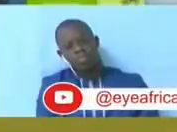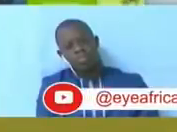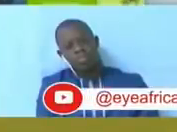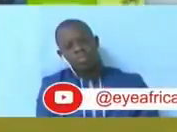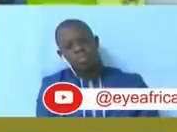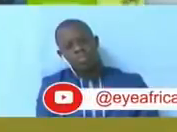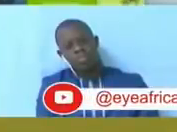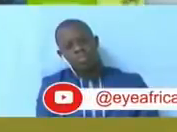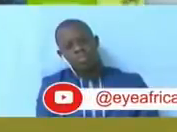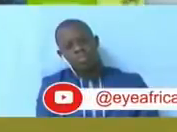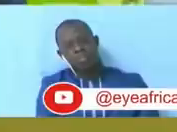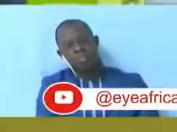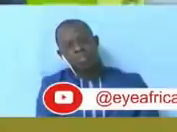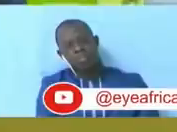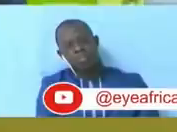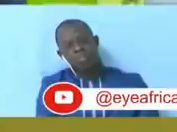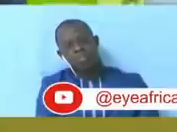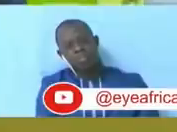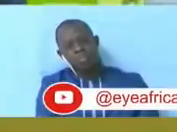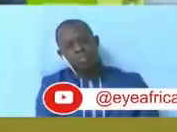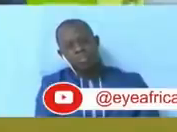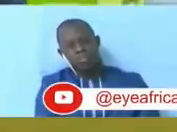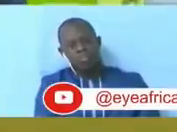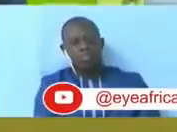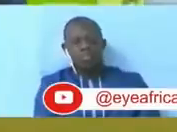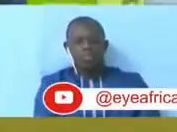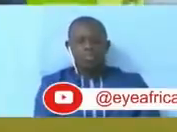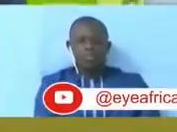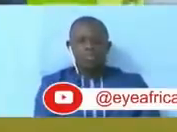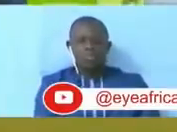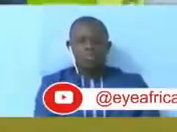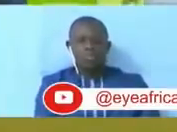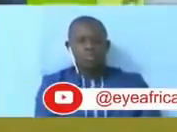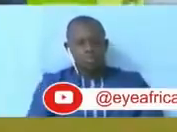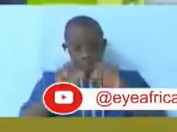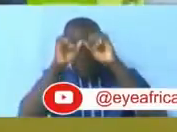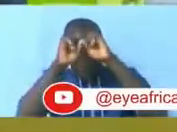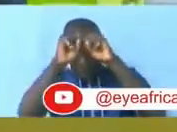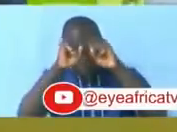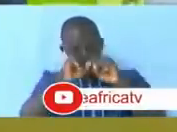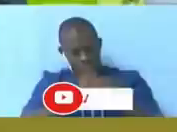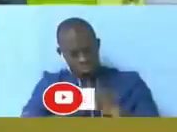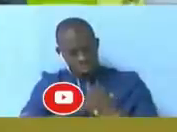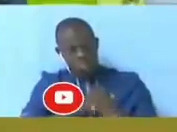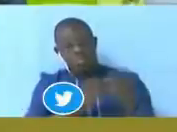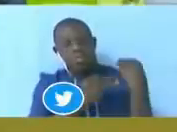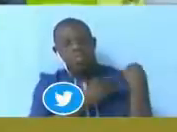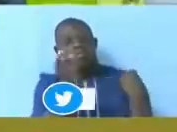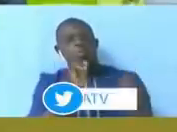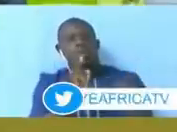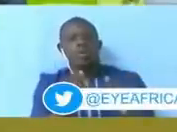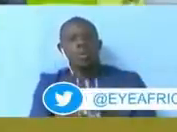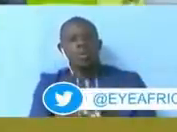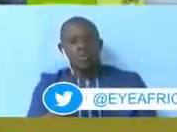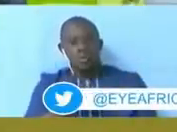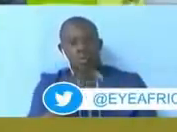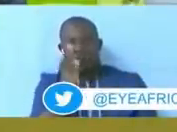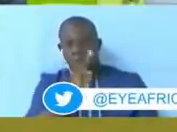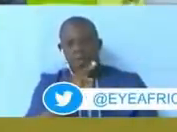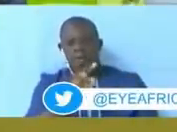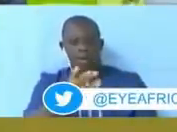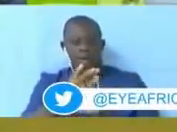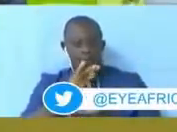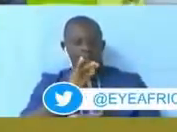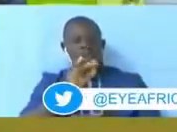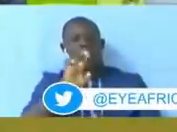ibela case nyen sound la kasamba kiti bato. Government's drive simply was to secure a remand order against the accused